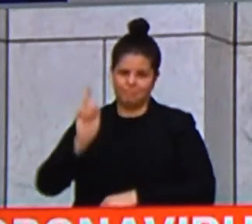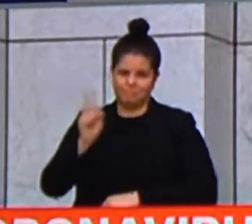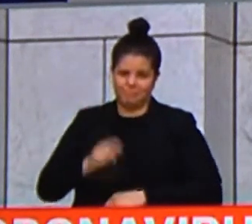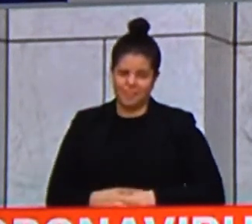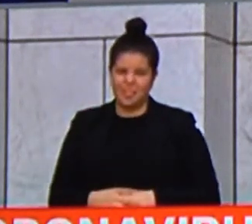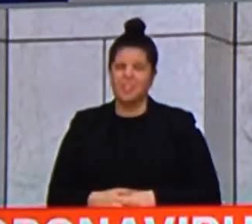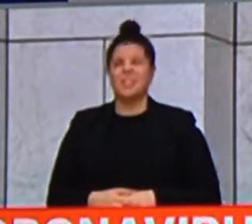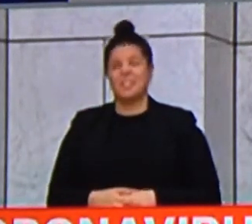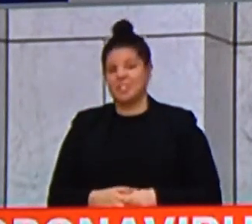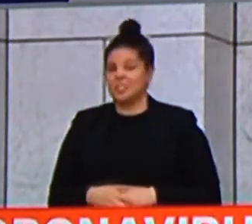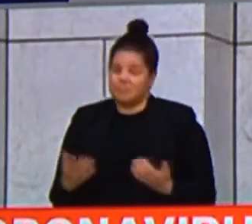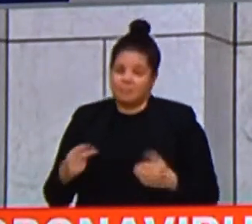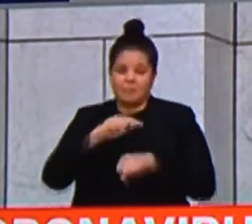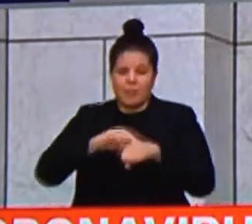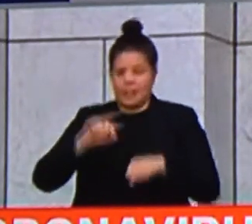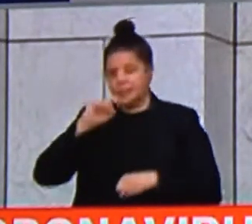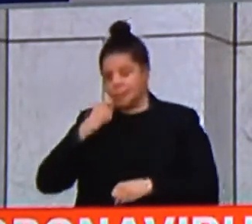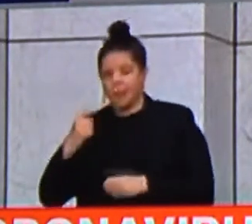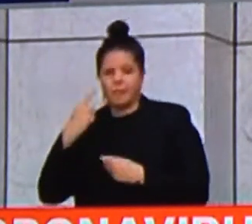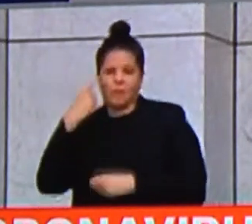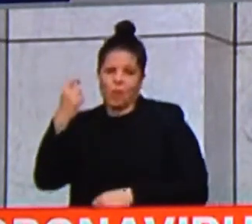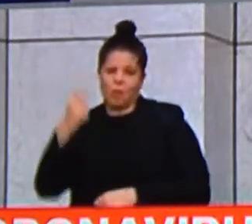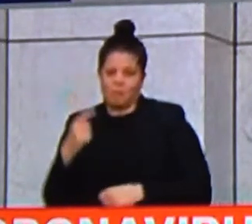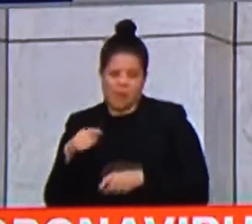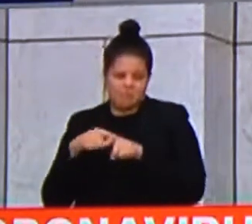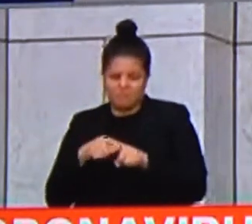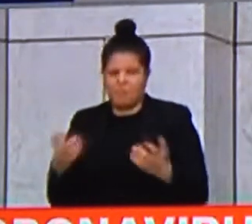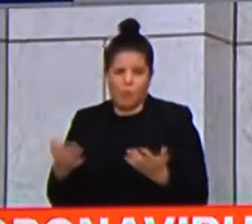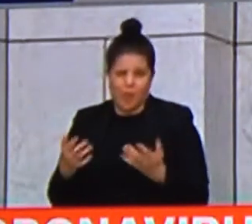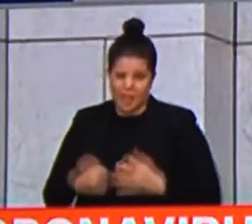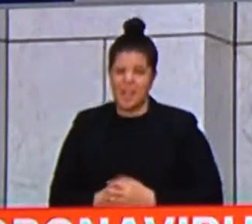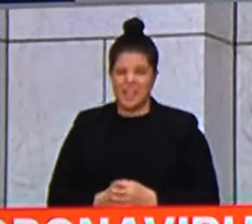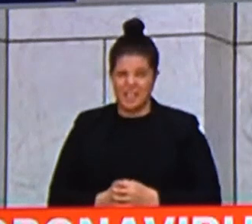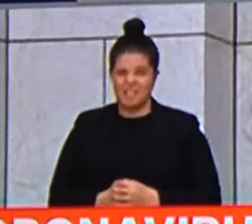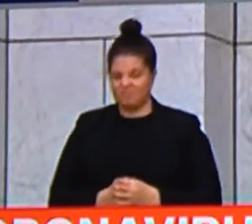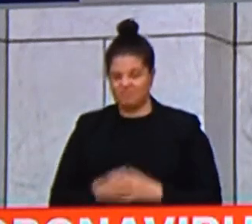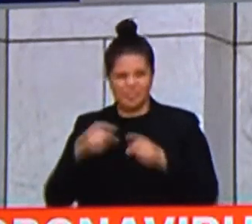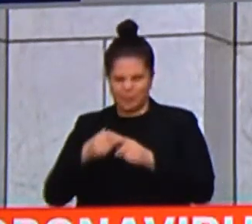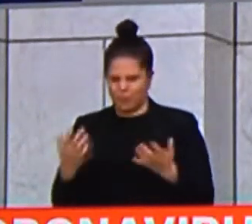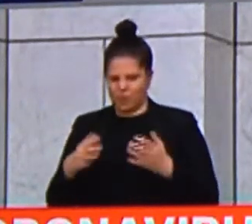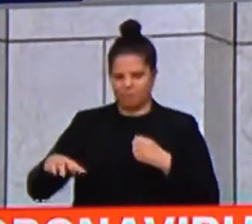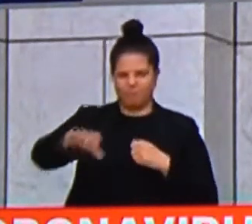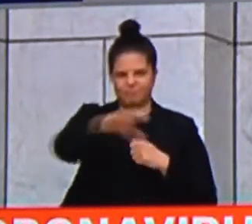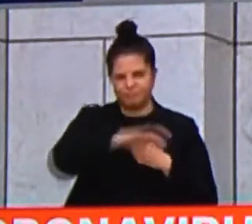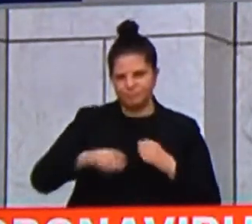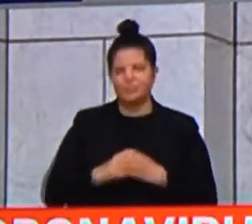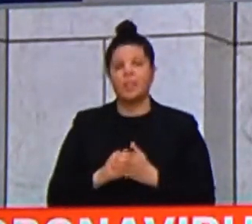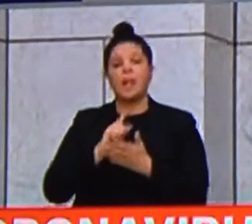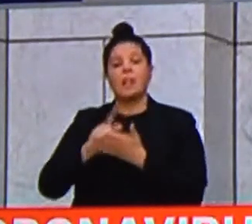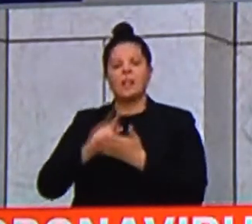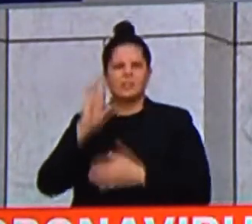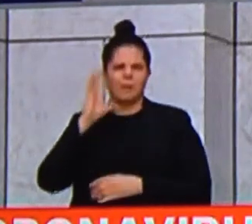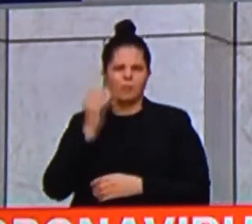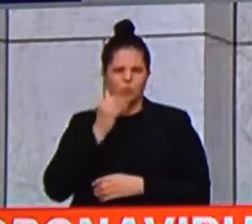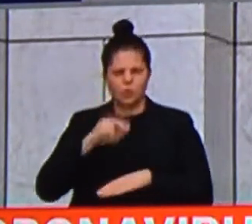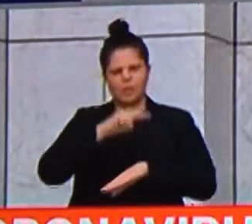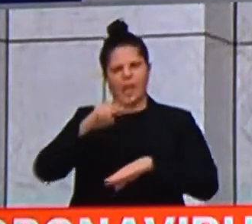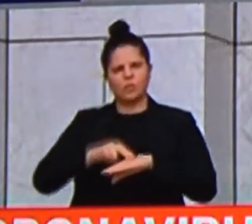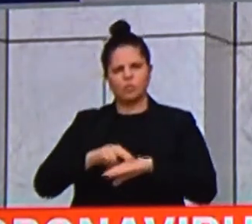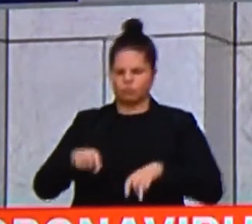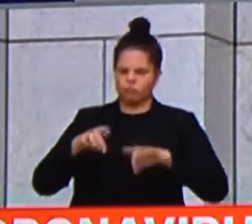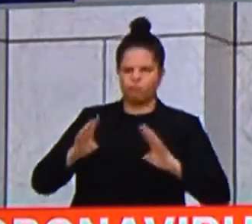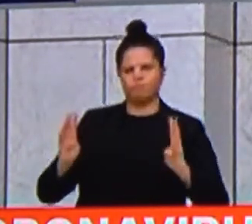Australia the sort of fatality statistics that have occurred in other countries more broadly throughout the population. But to go to your second